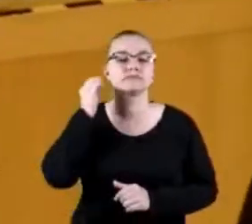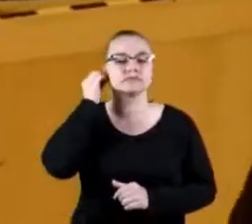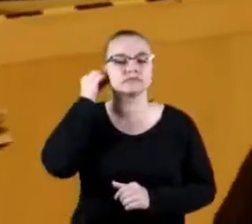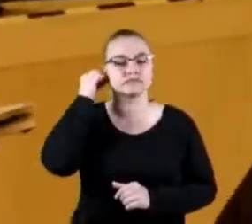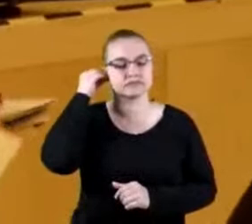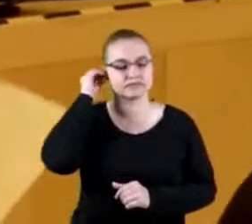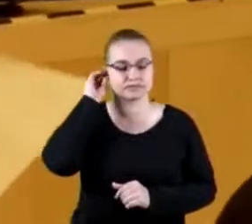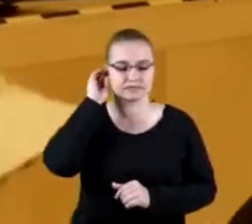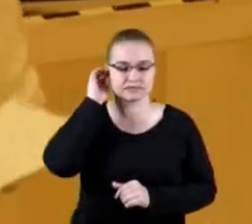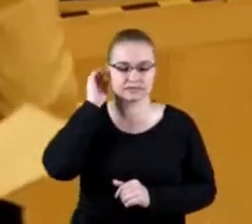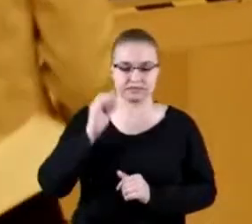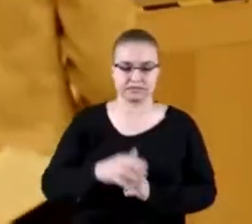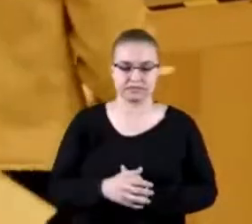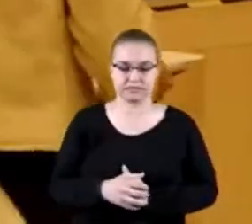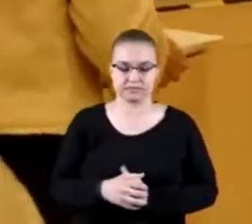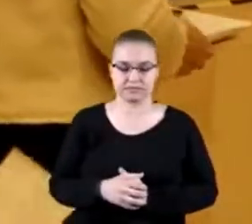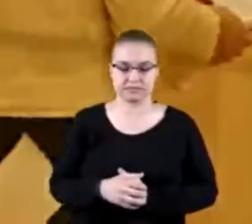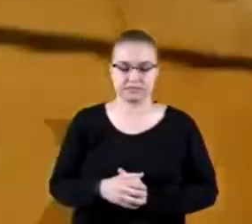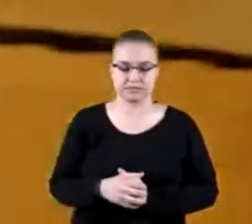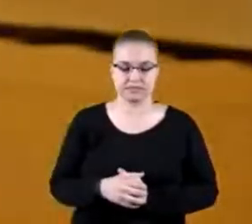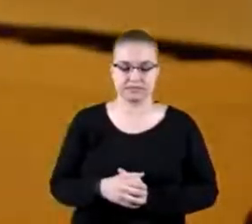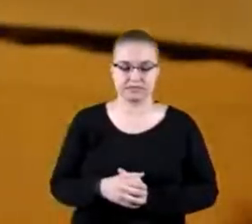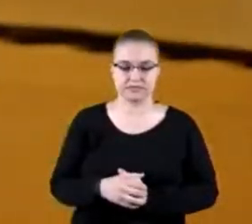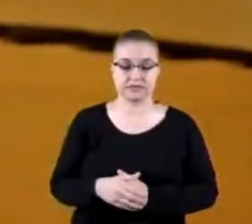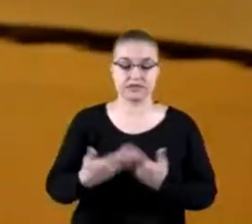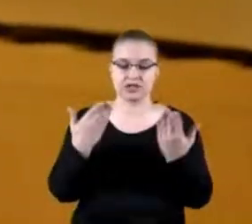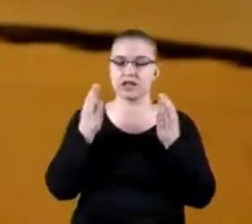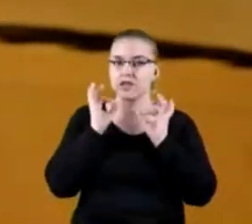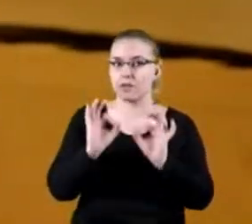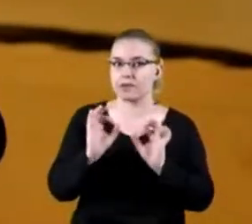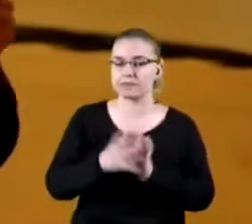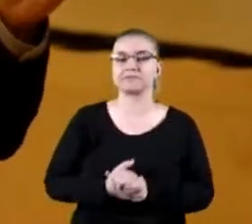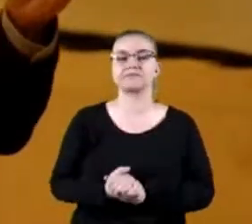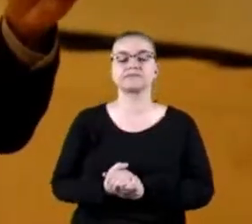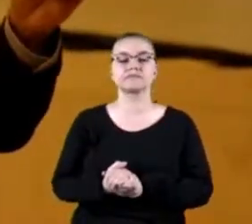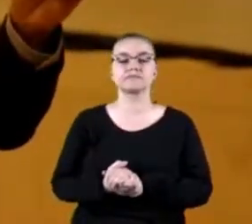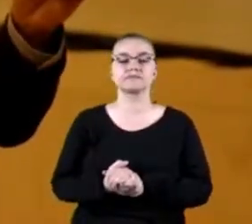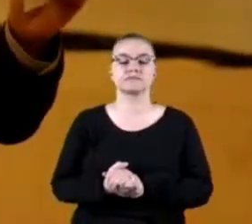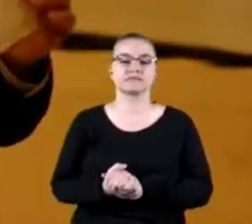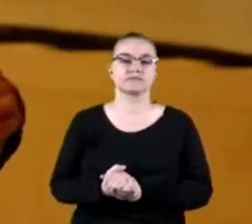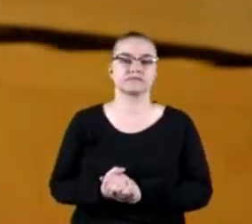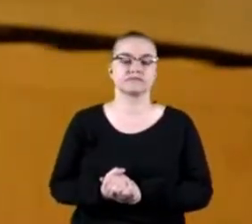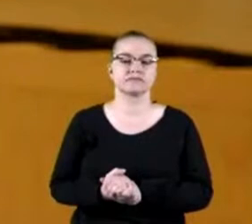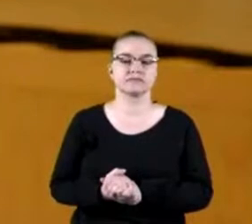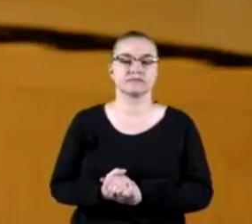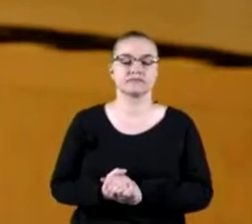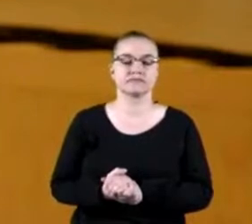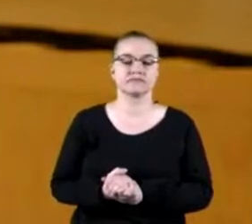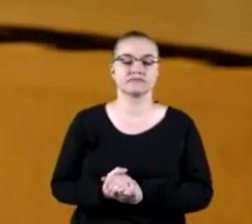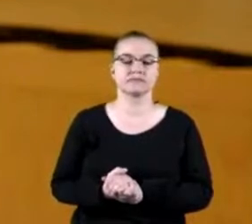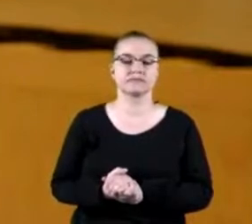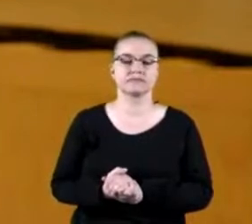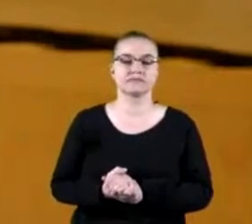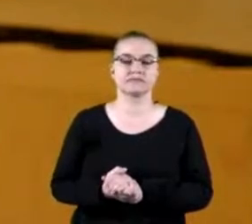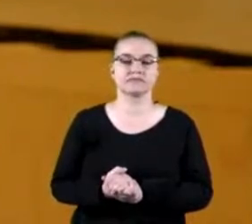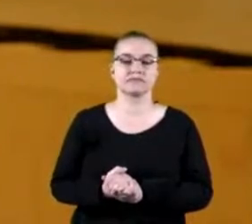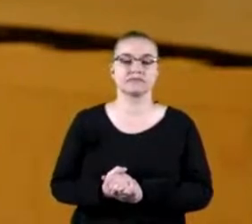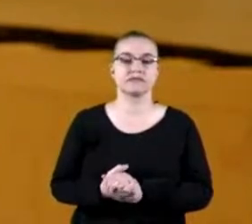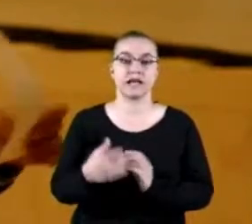Gràcies. Dzień dobry. Bon dia a tothom. Good morning in